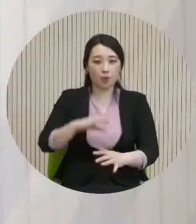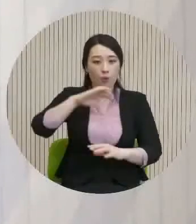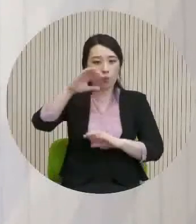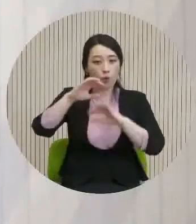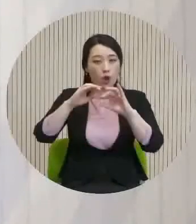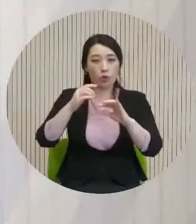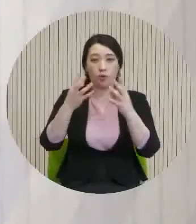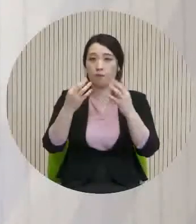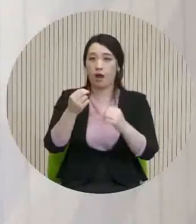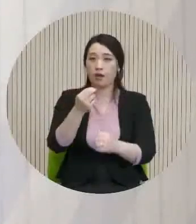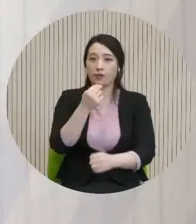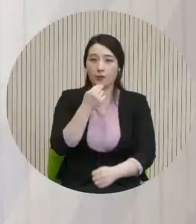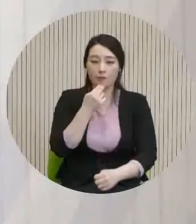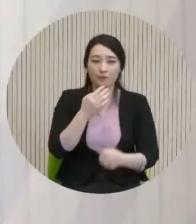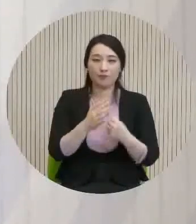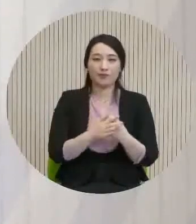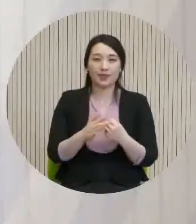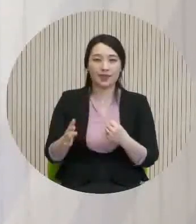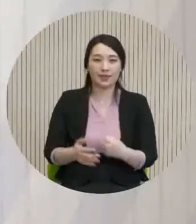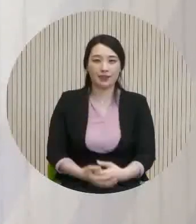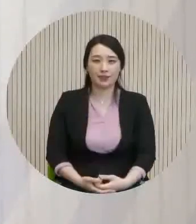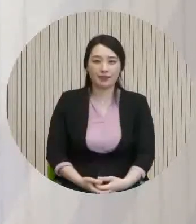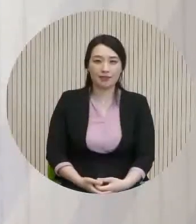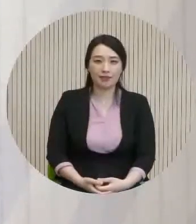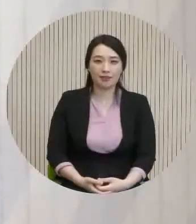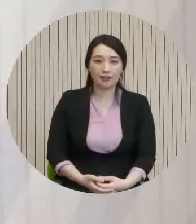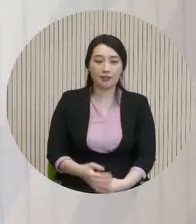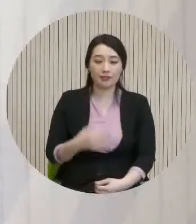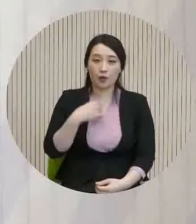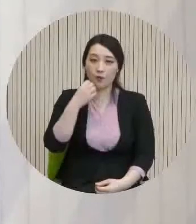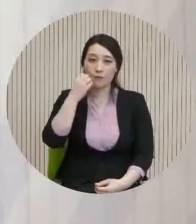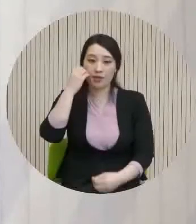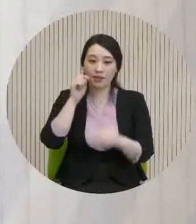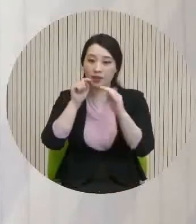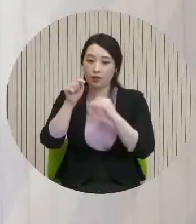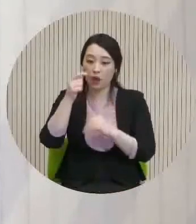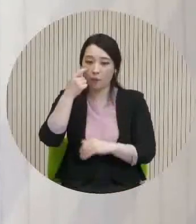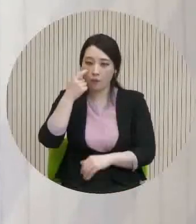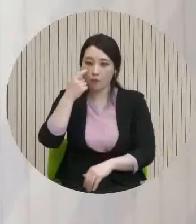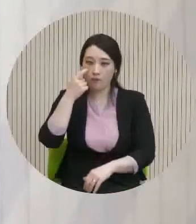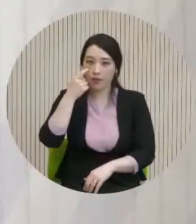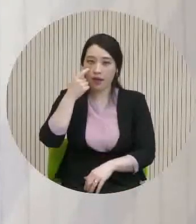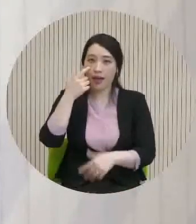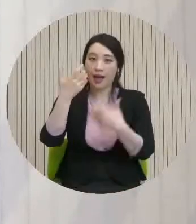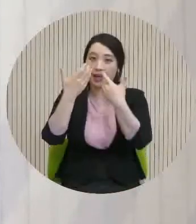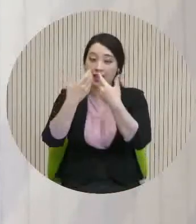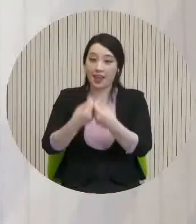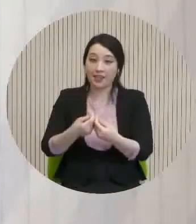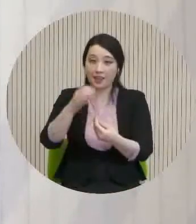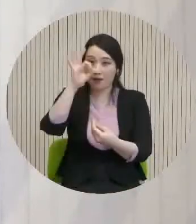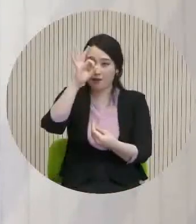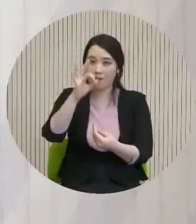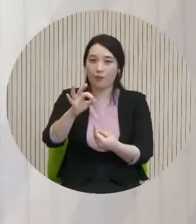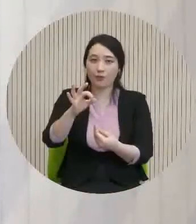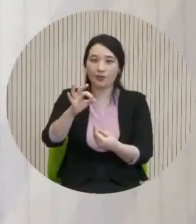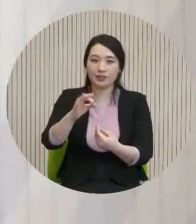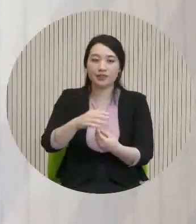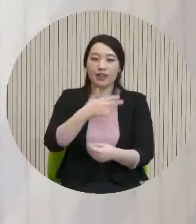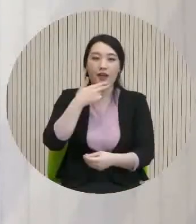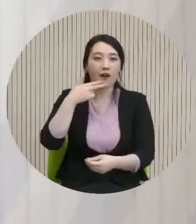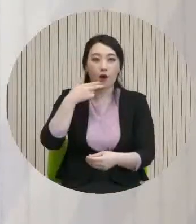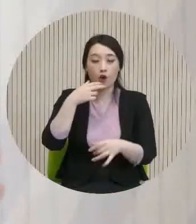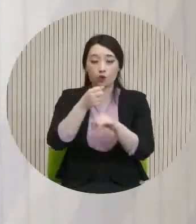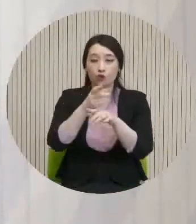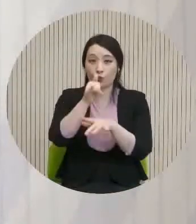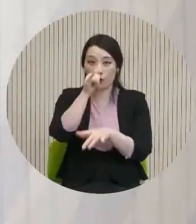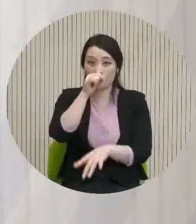Now, there aren't many of those files yet. So when you access the website, you can see